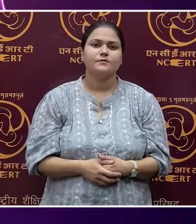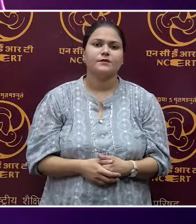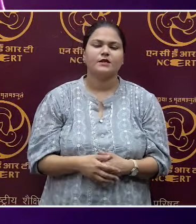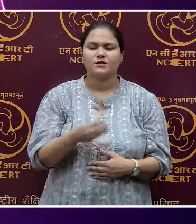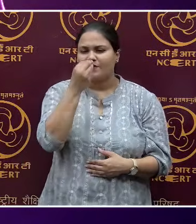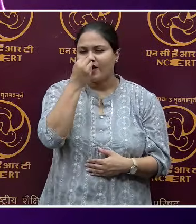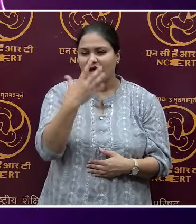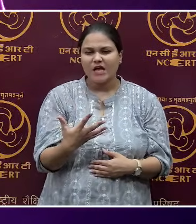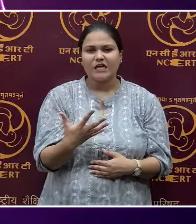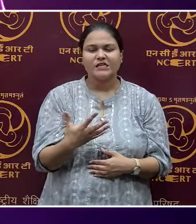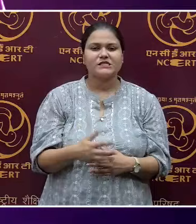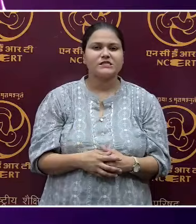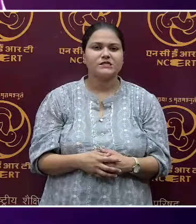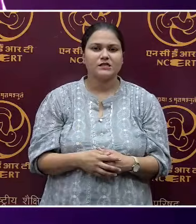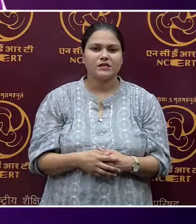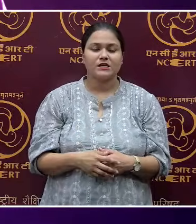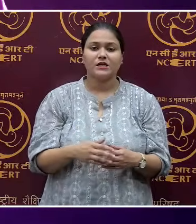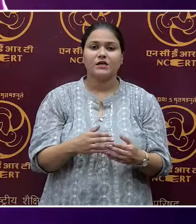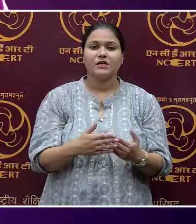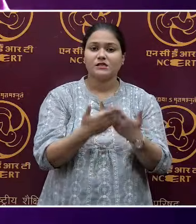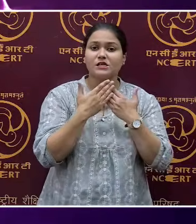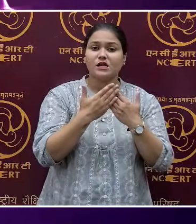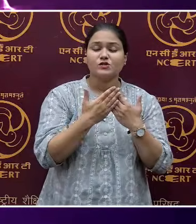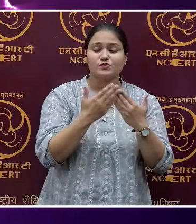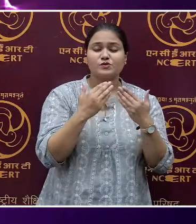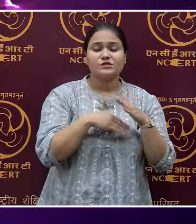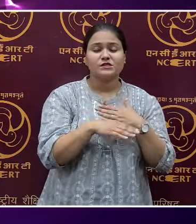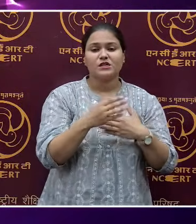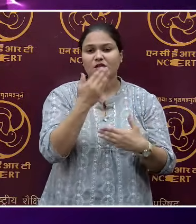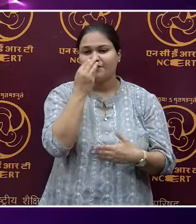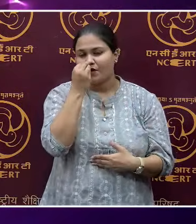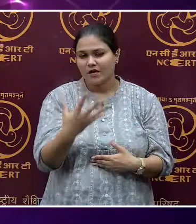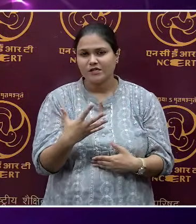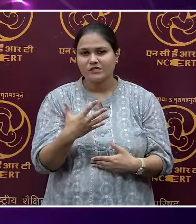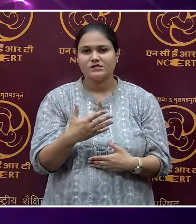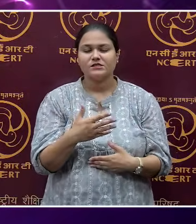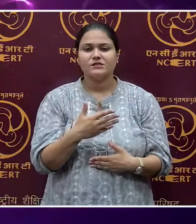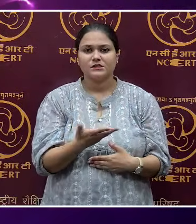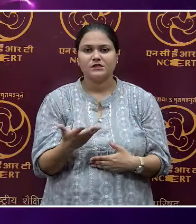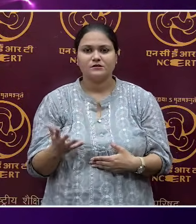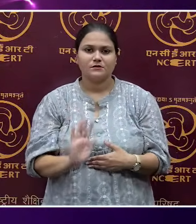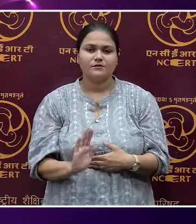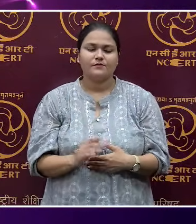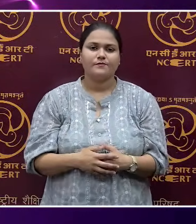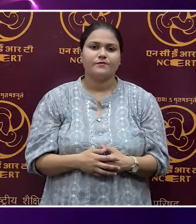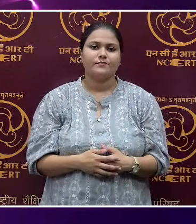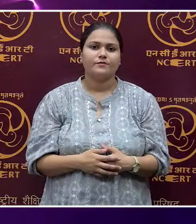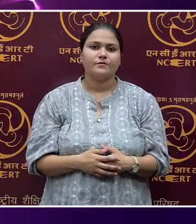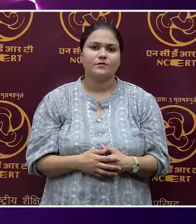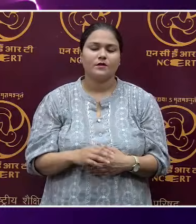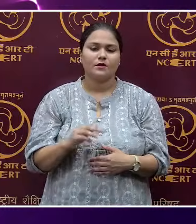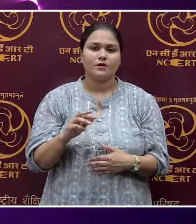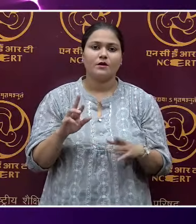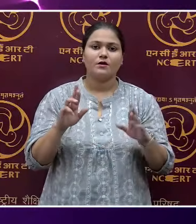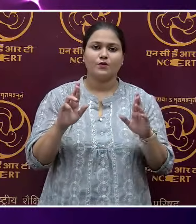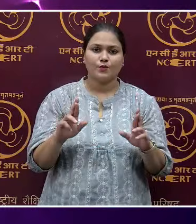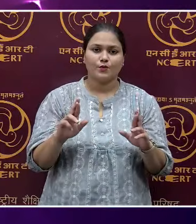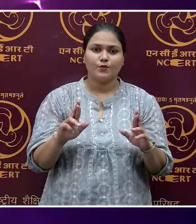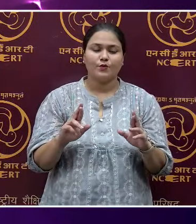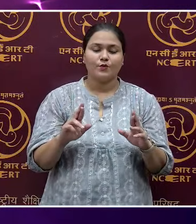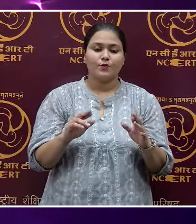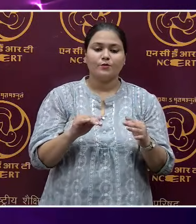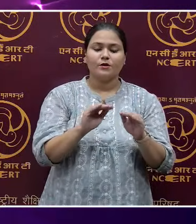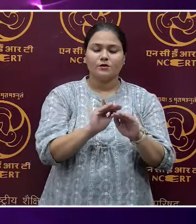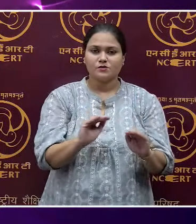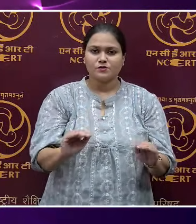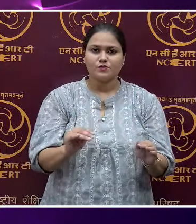thing, like for the education sector, like for the student side, for the suppose given an example of rural area also, like